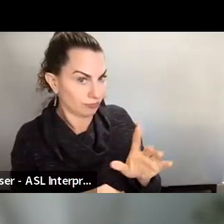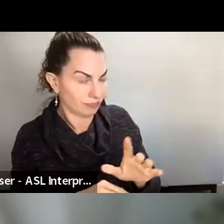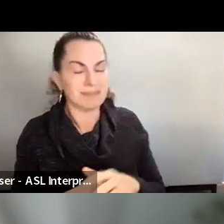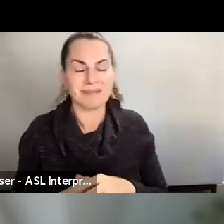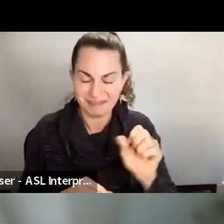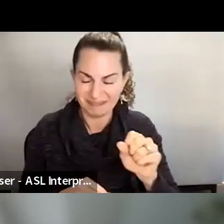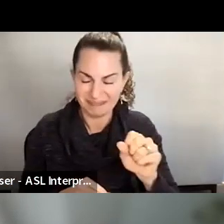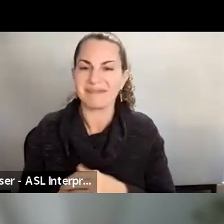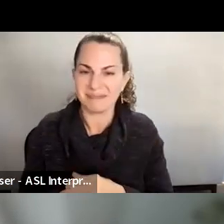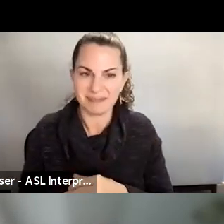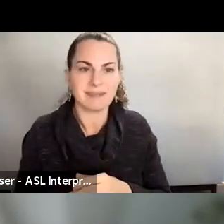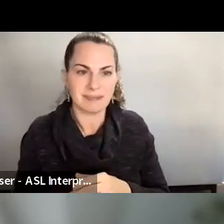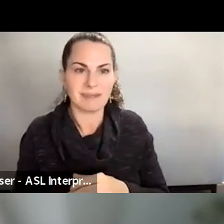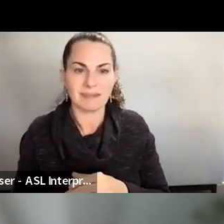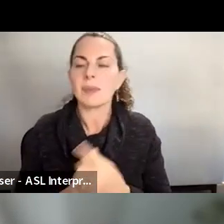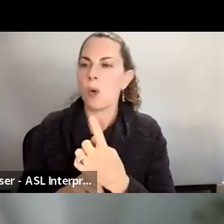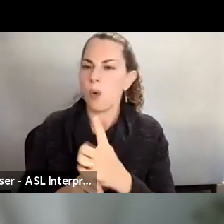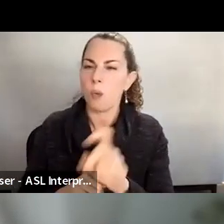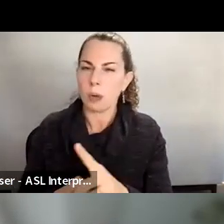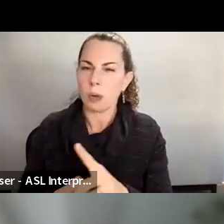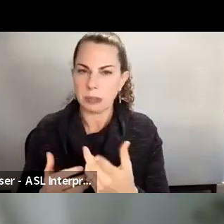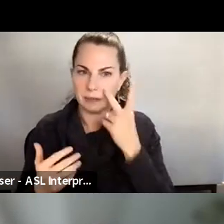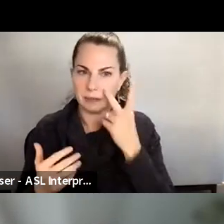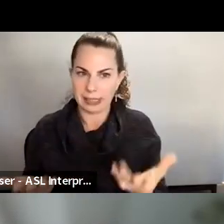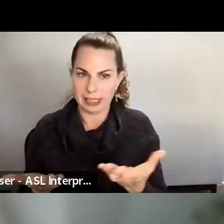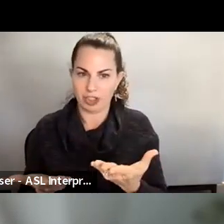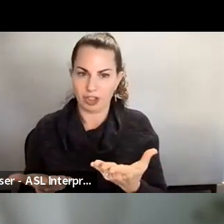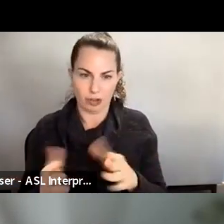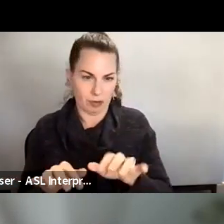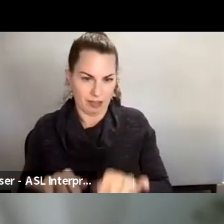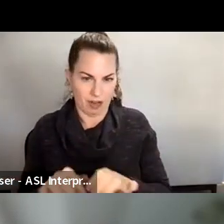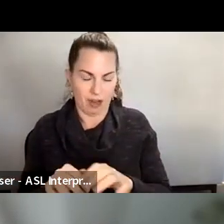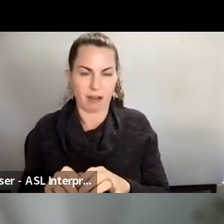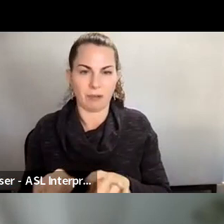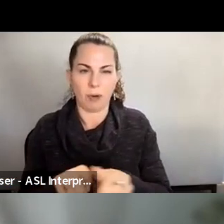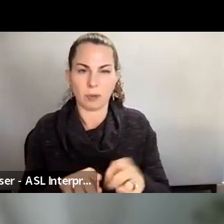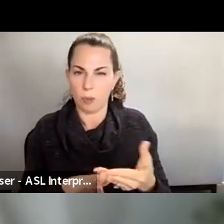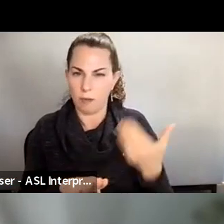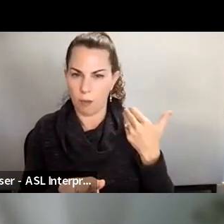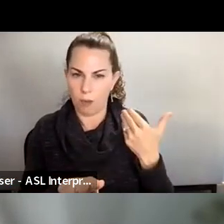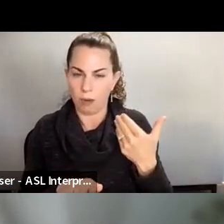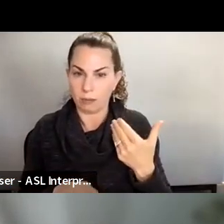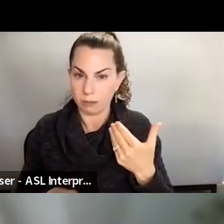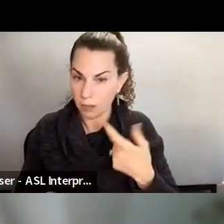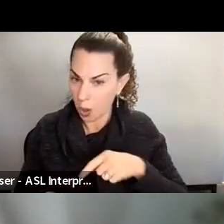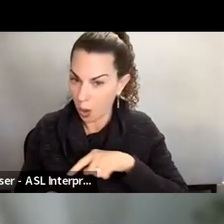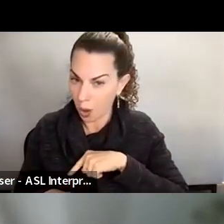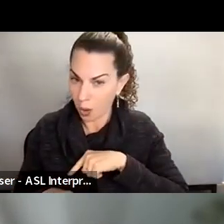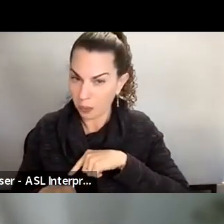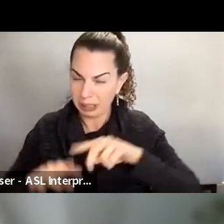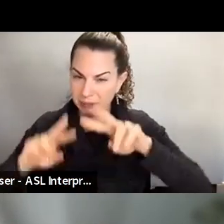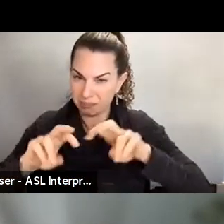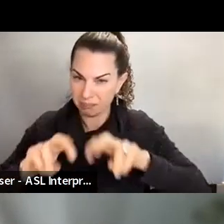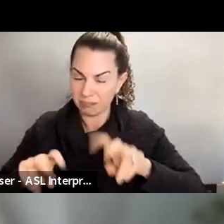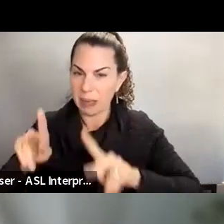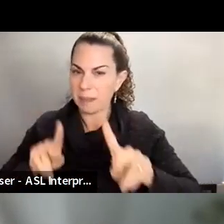Absolutely. One question that I've seen here in the chat as well as in the past is, are we assessing people's English skills too here? Do